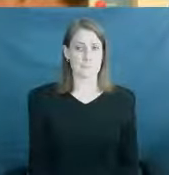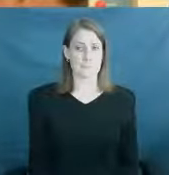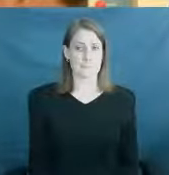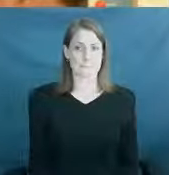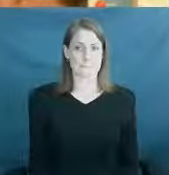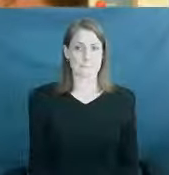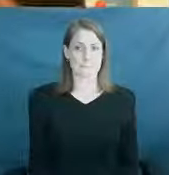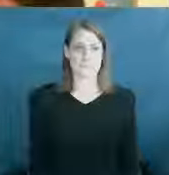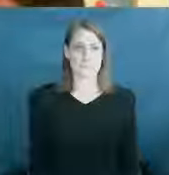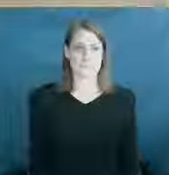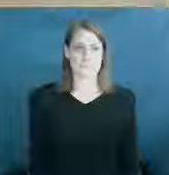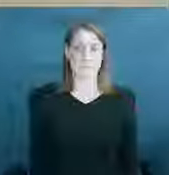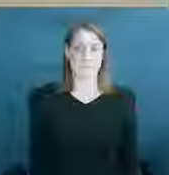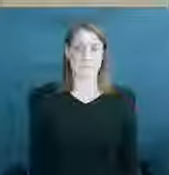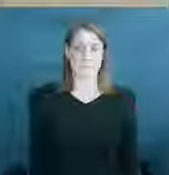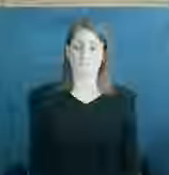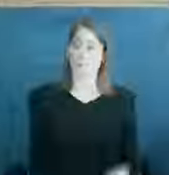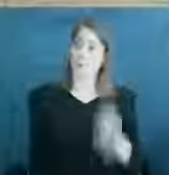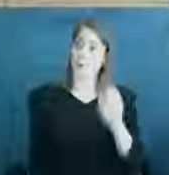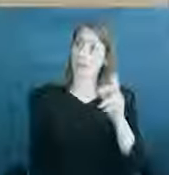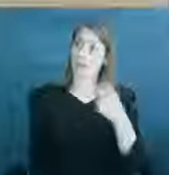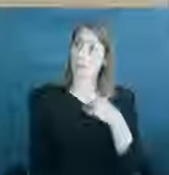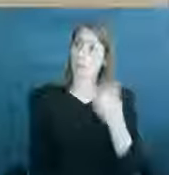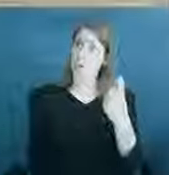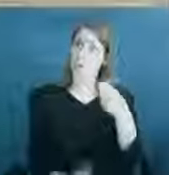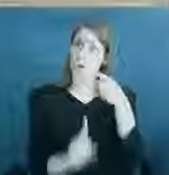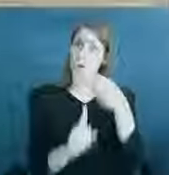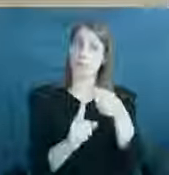that would help the focus, because